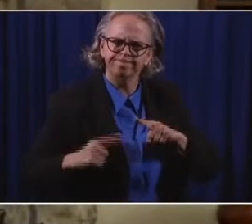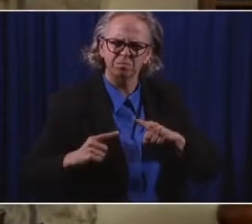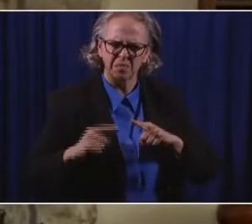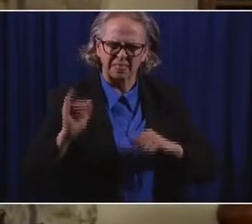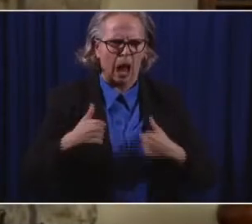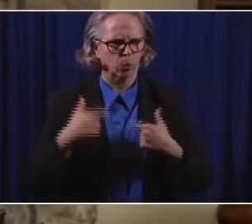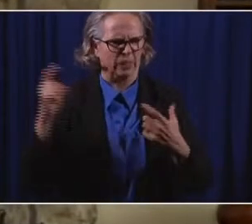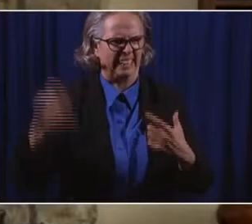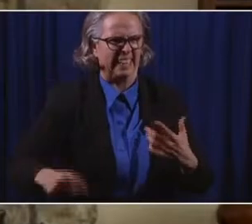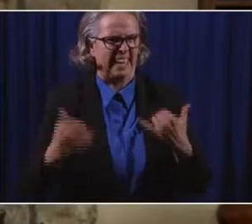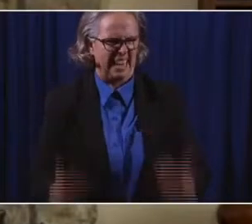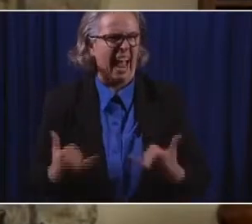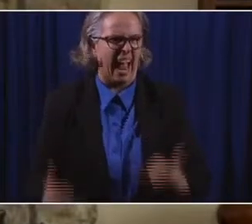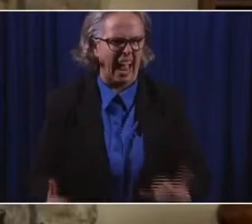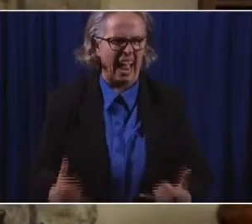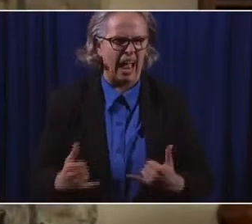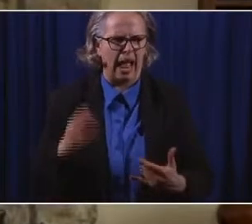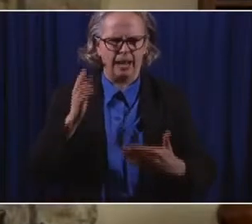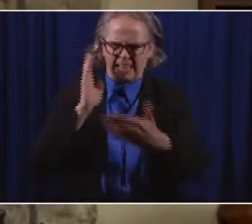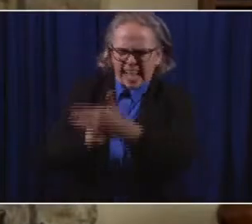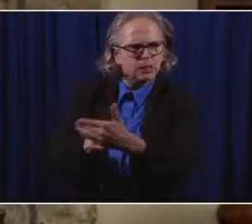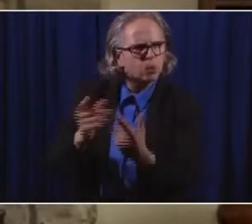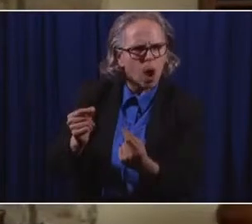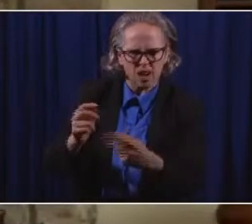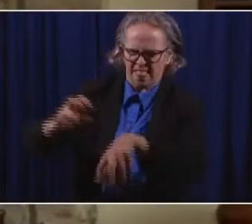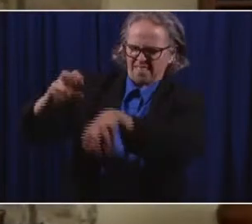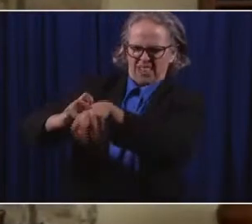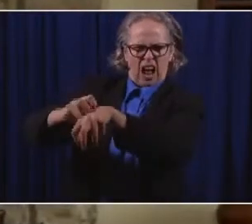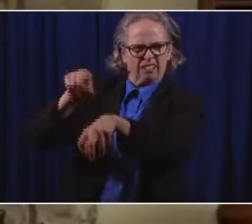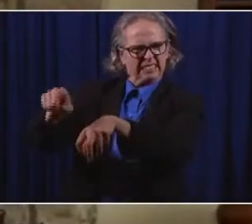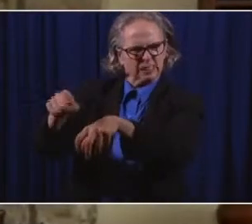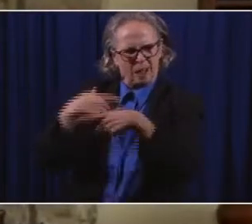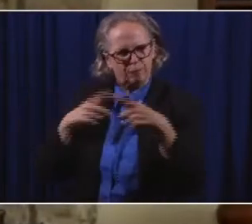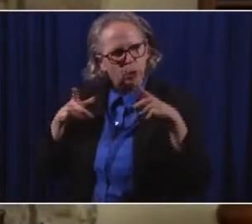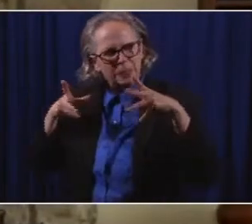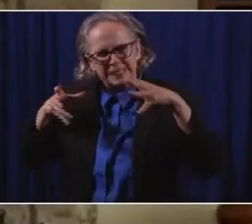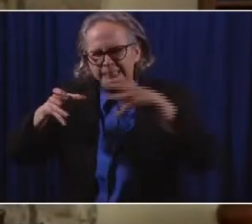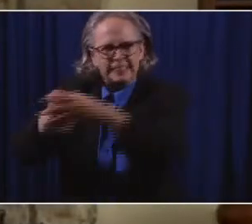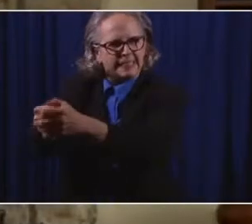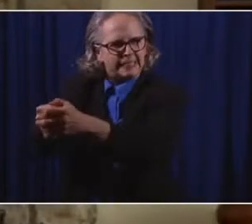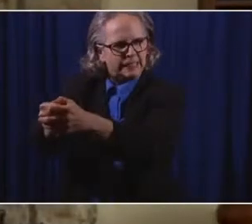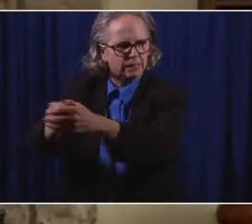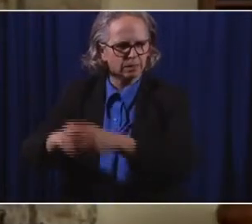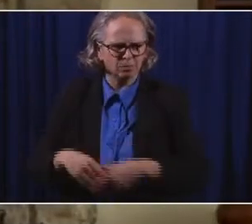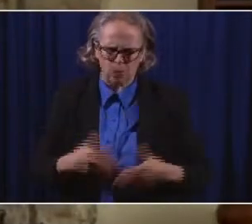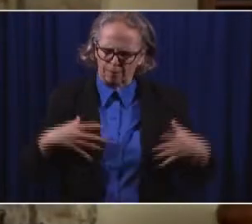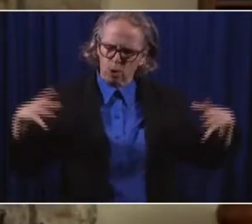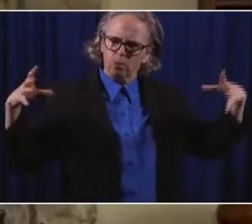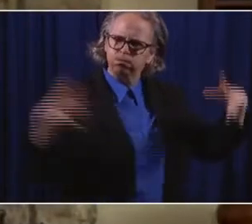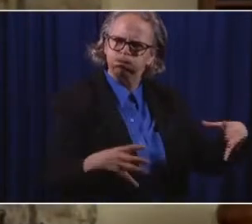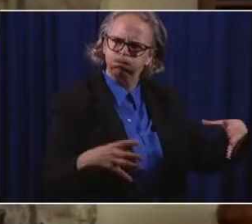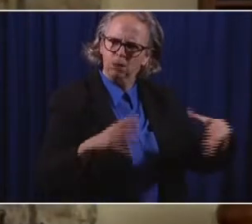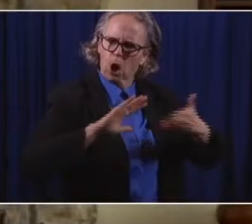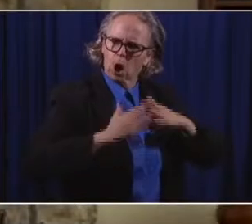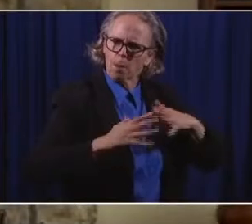this virus. We've got to come together and go after this invader, because we truly have, in fact,